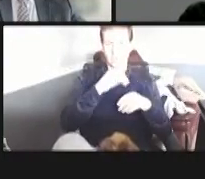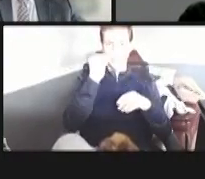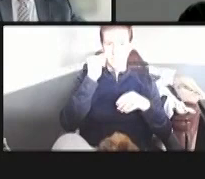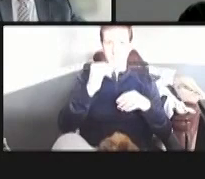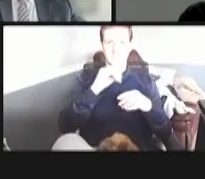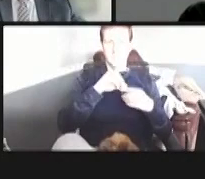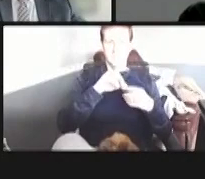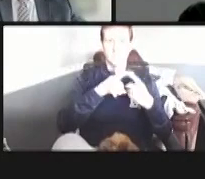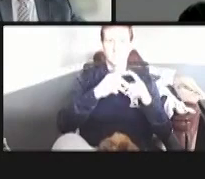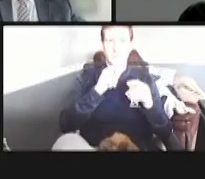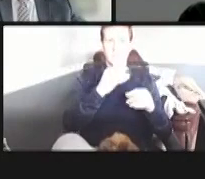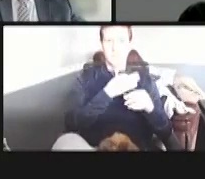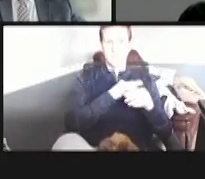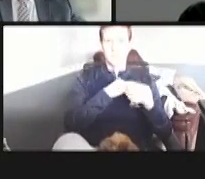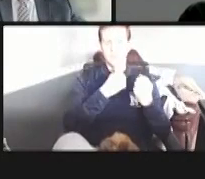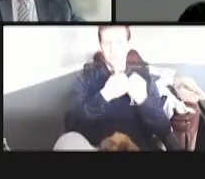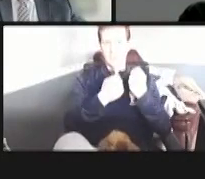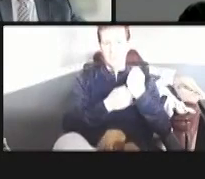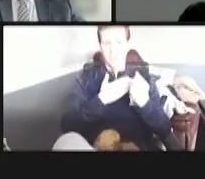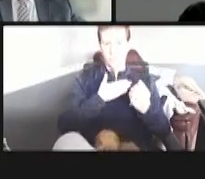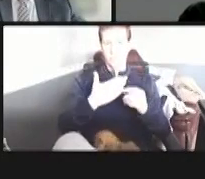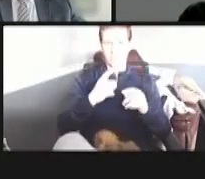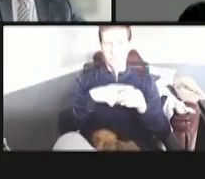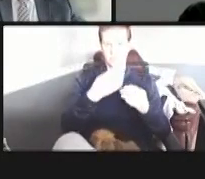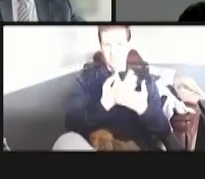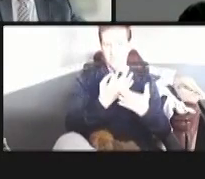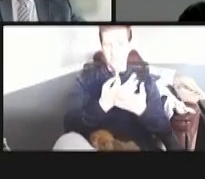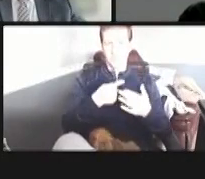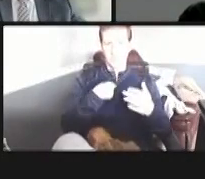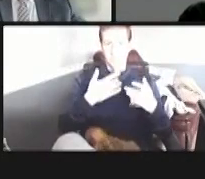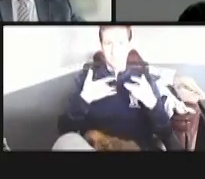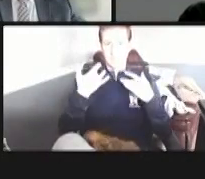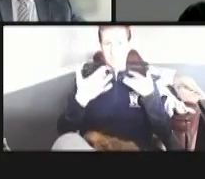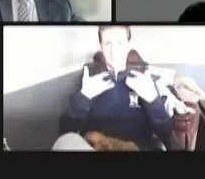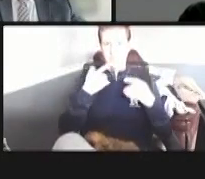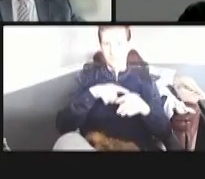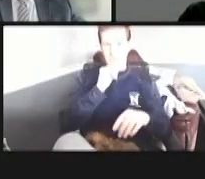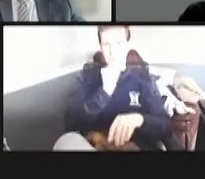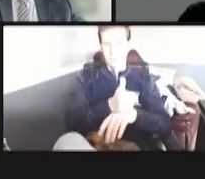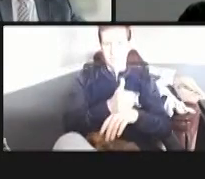Pittsburgh Foundation were willing to fund it, and we're very, very excited to implement it.